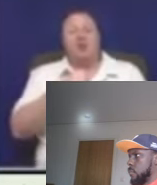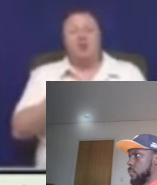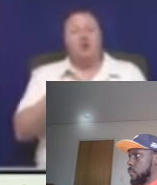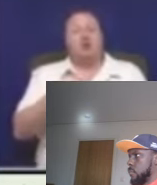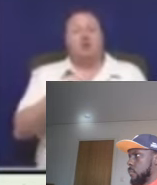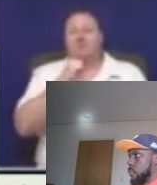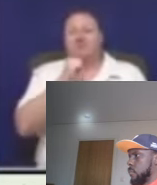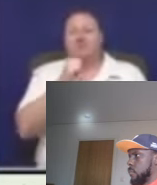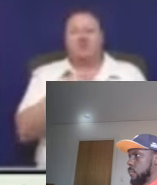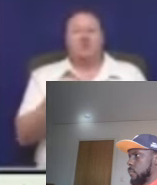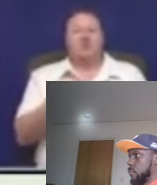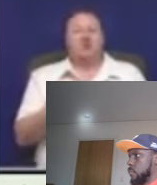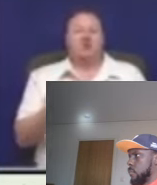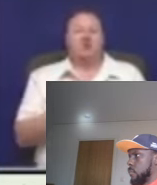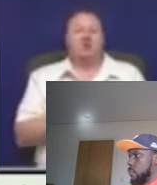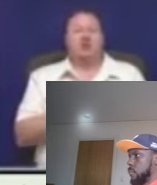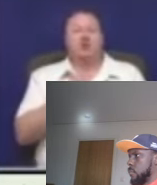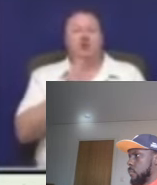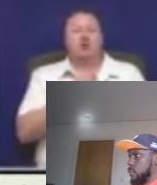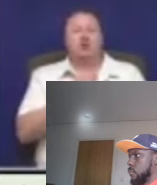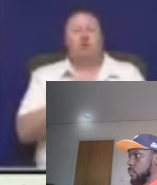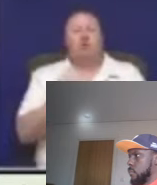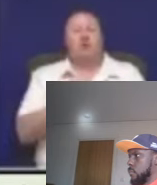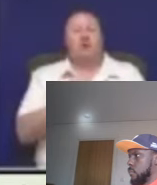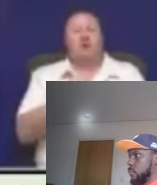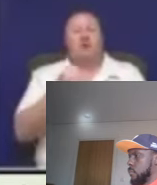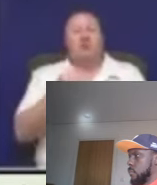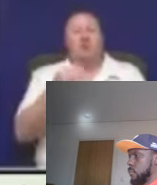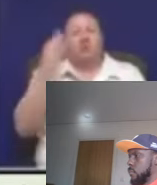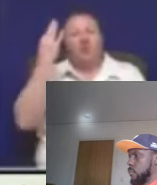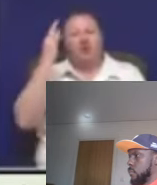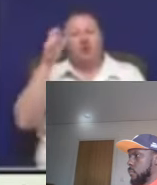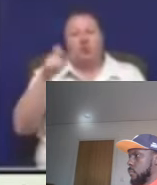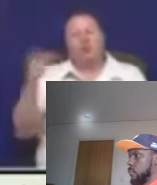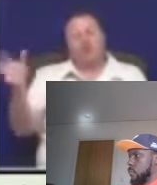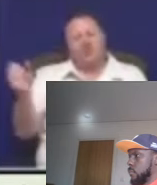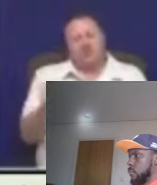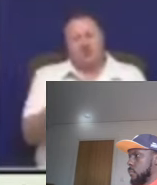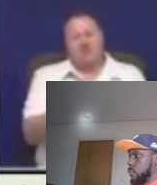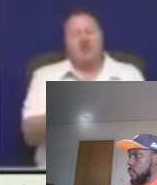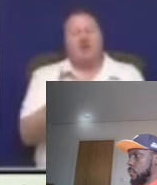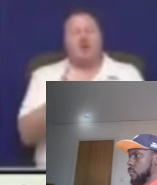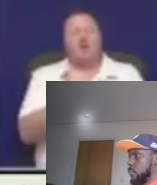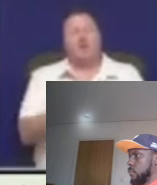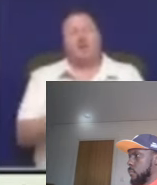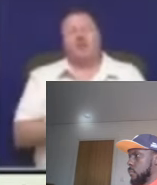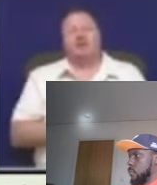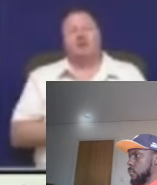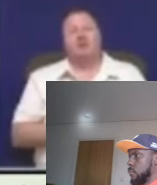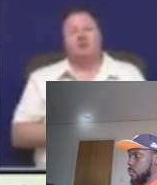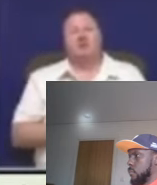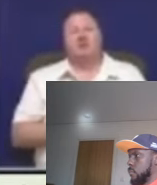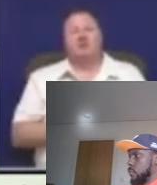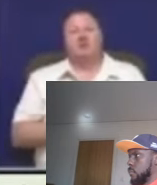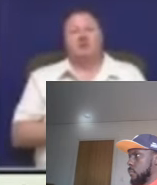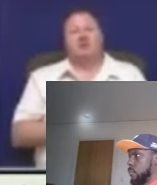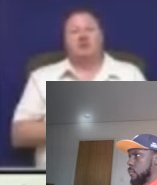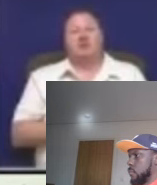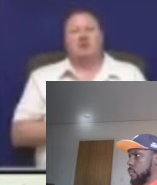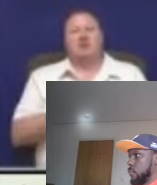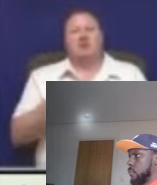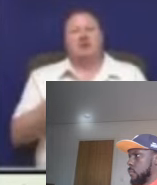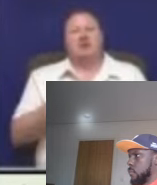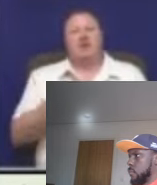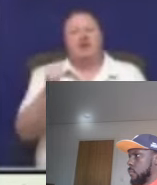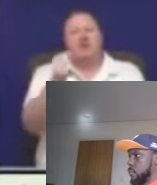by ensuring we have the expertise required to bring these initiatives to completion. To streamline infrastructure delivery models, we're